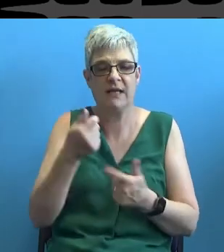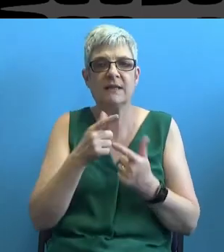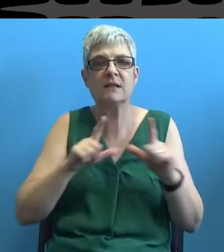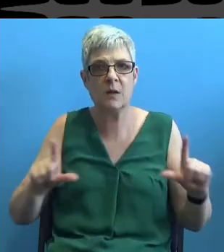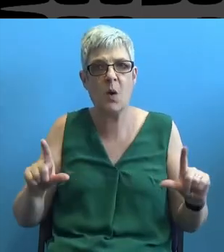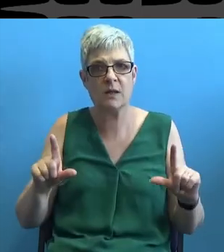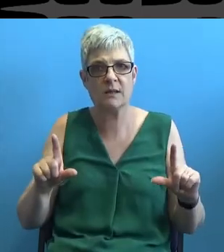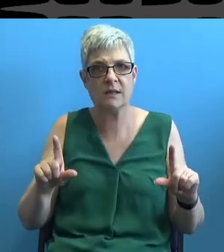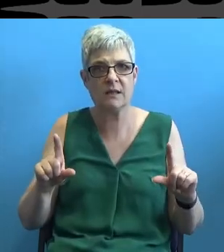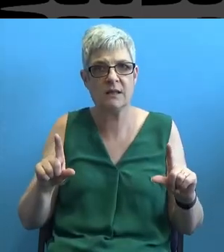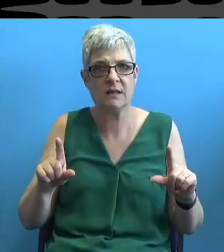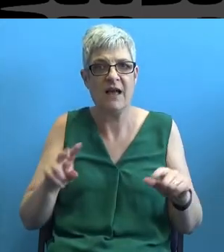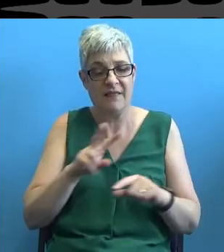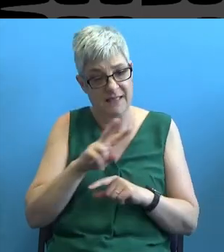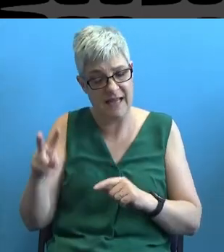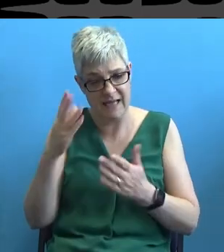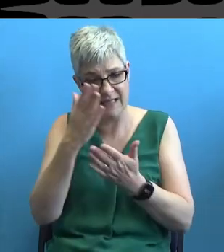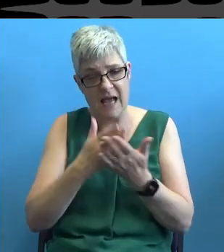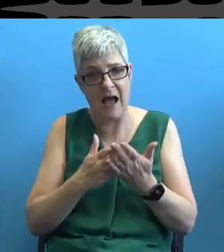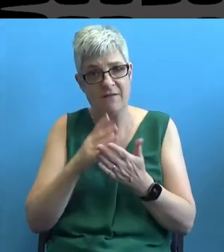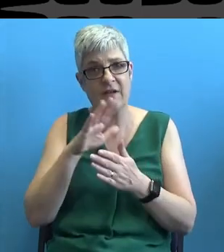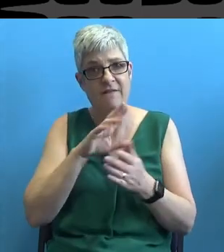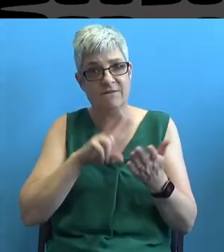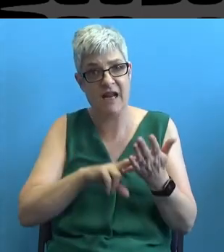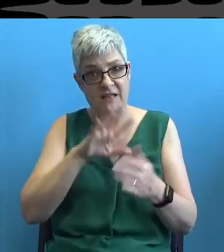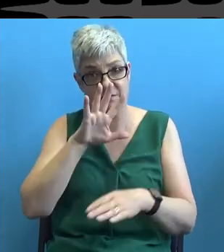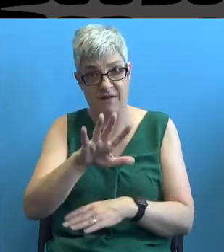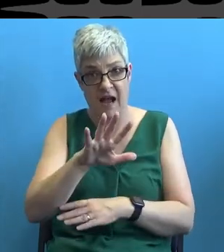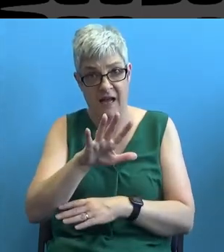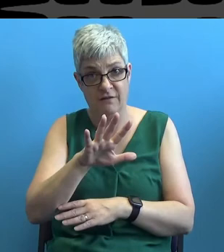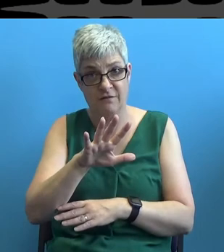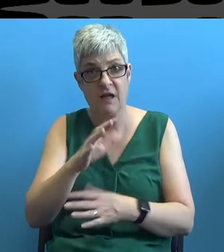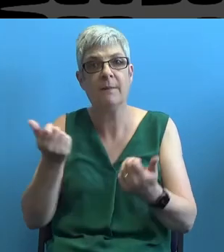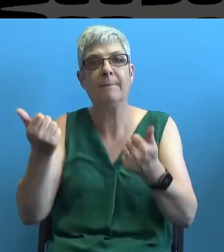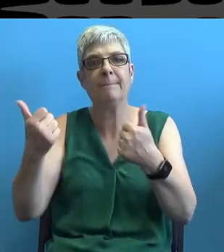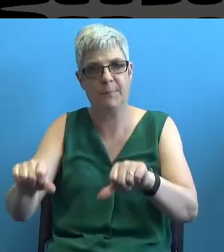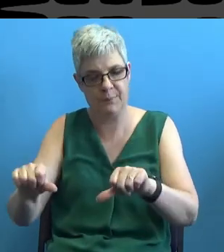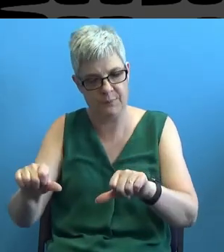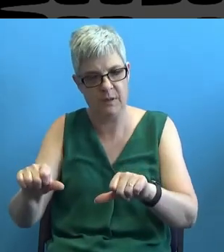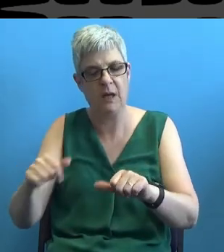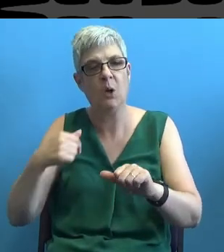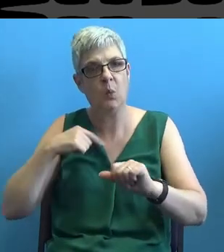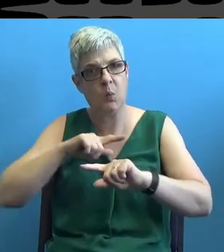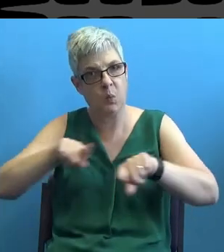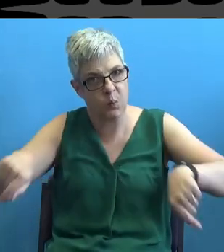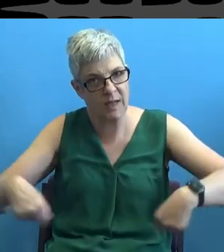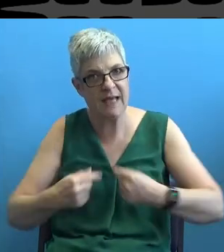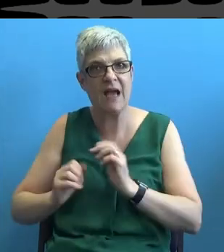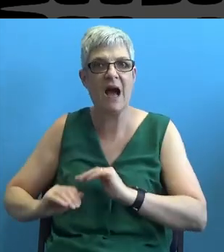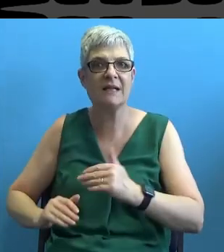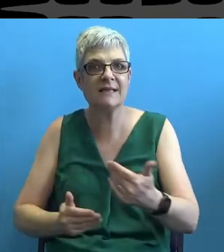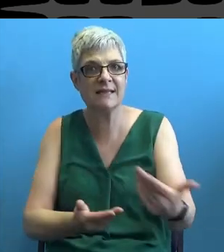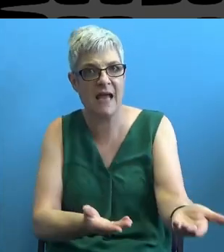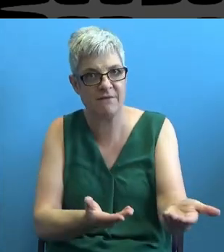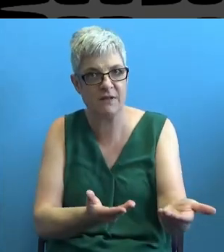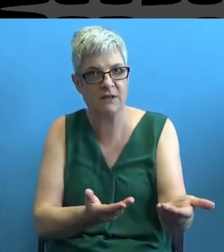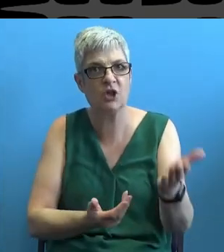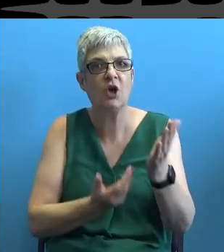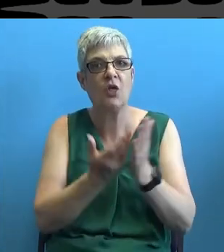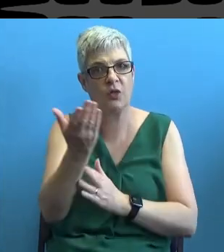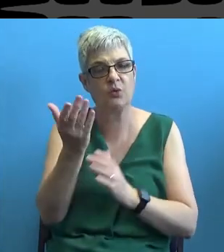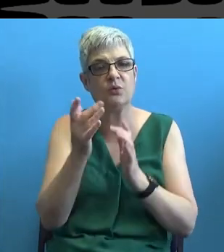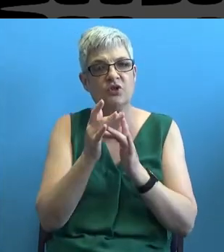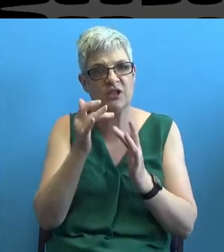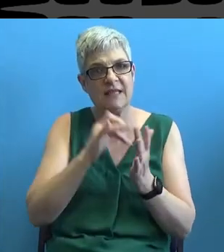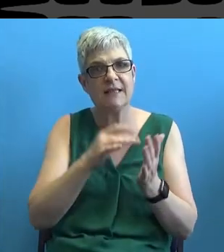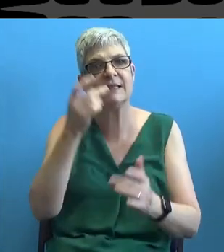5. And that second half of verse 5 leads us to the conclusion that we are servants of others in Jesus'